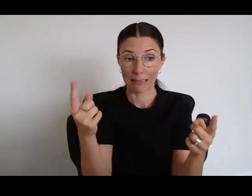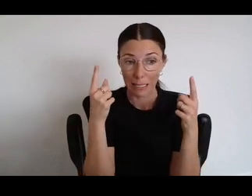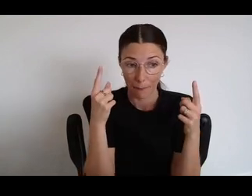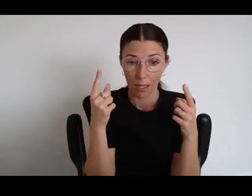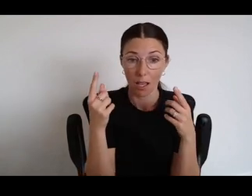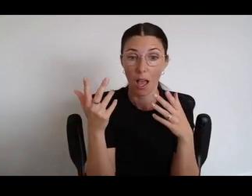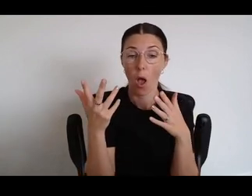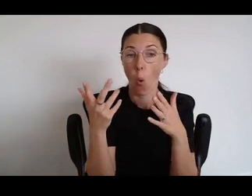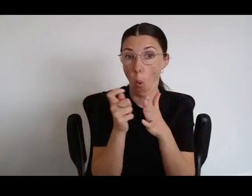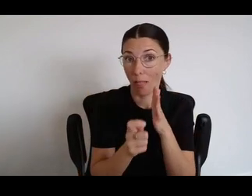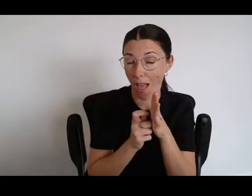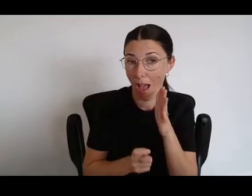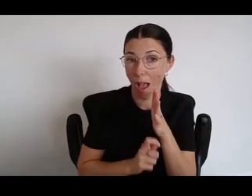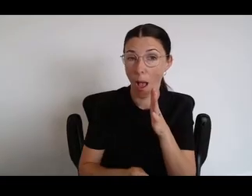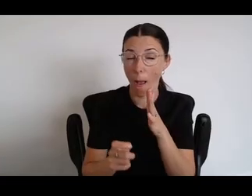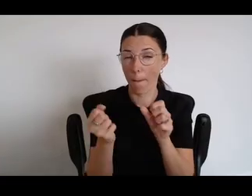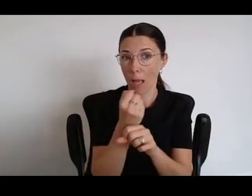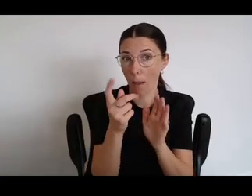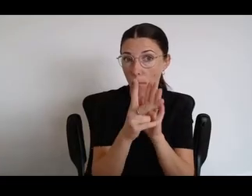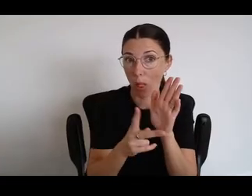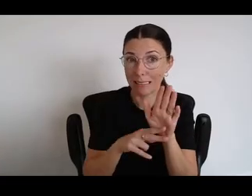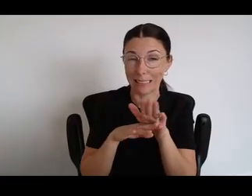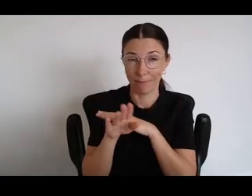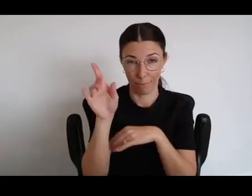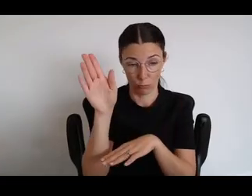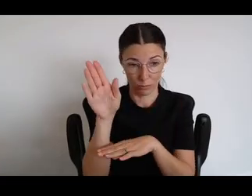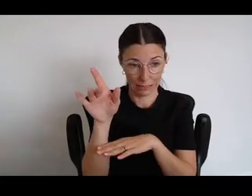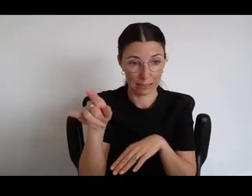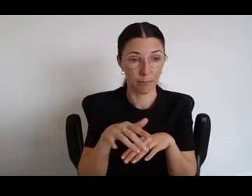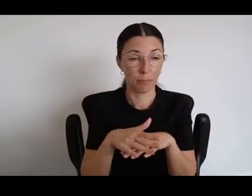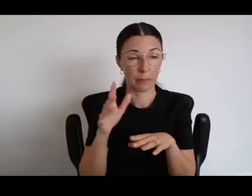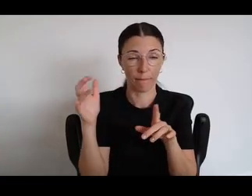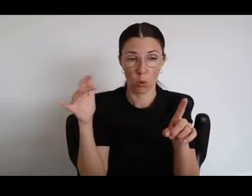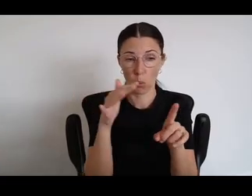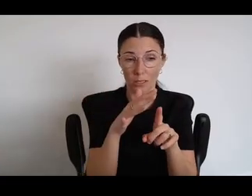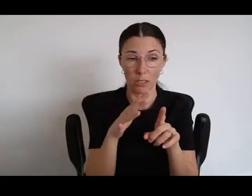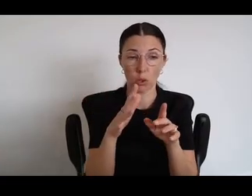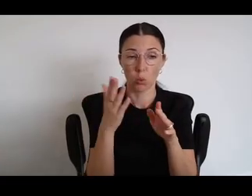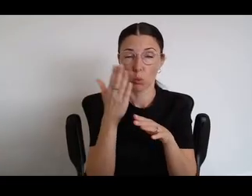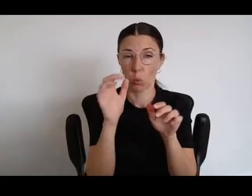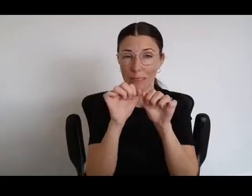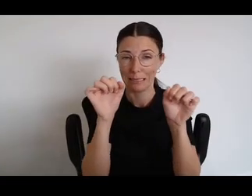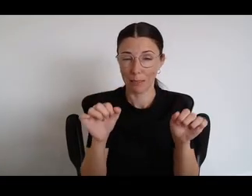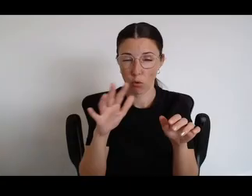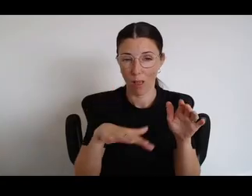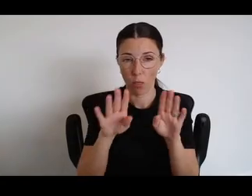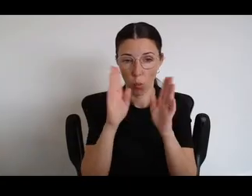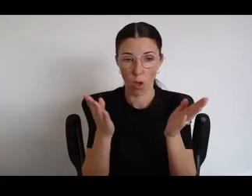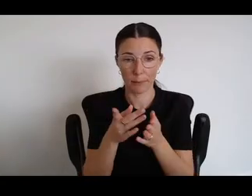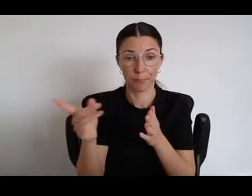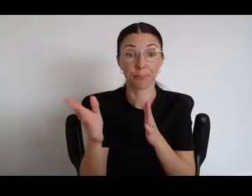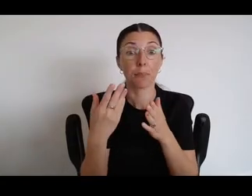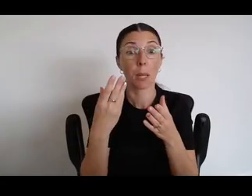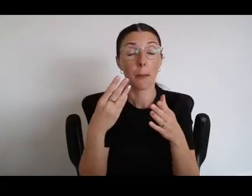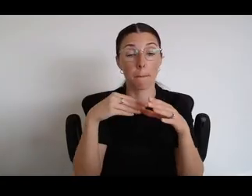He has advised schools and education system leaders around the world. Pasi is a member of the Board of Directors of the International